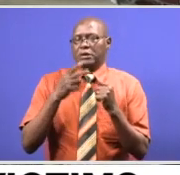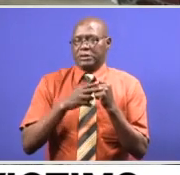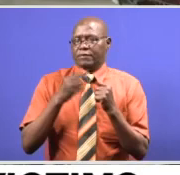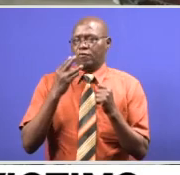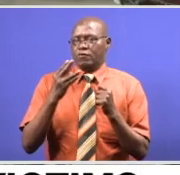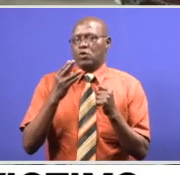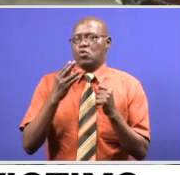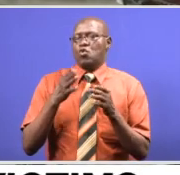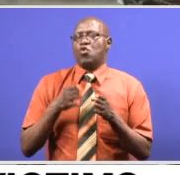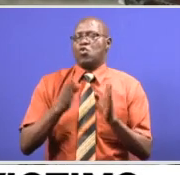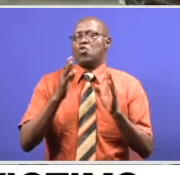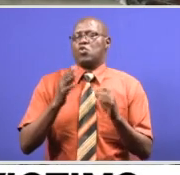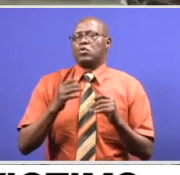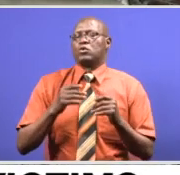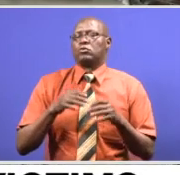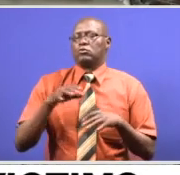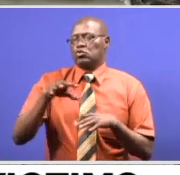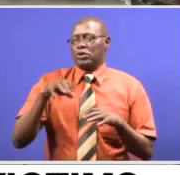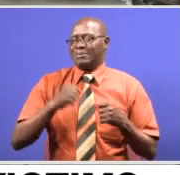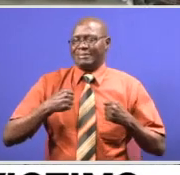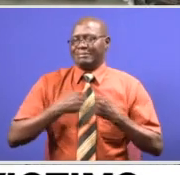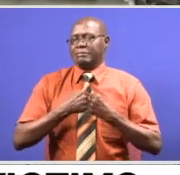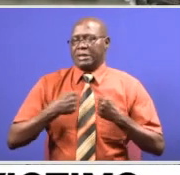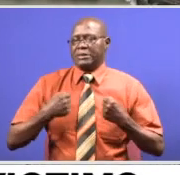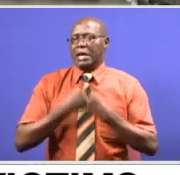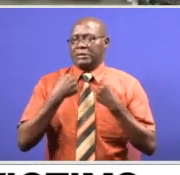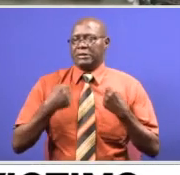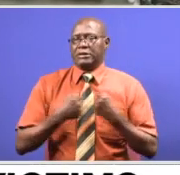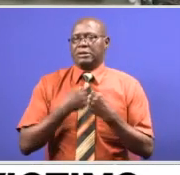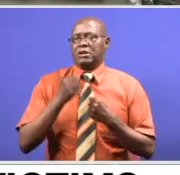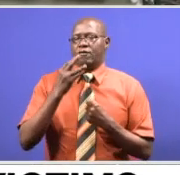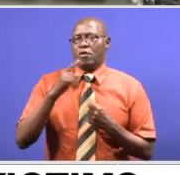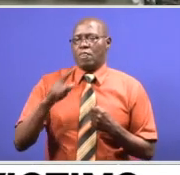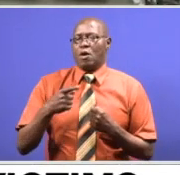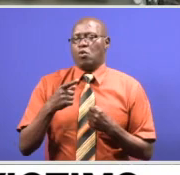18,474 road traffic crash victims, of which 4,103 were fatal,